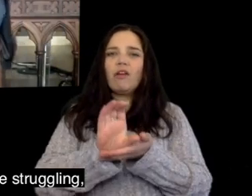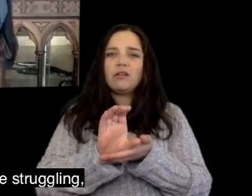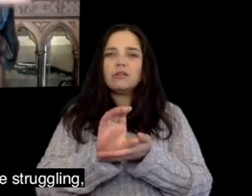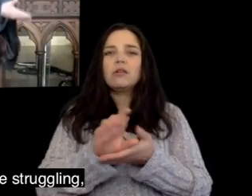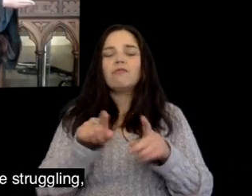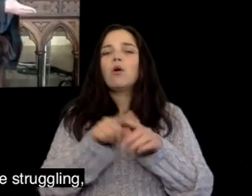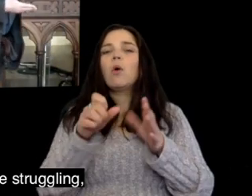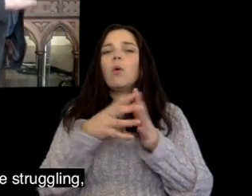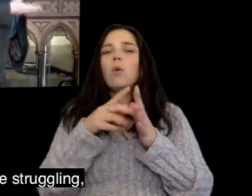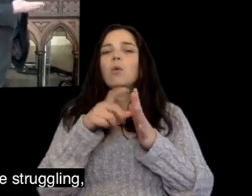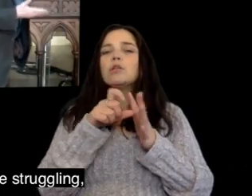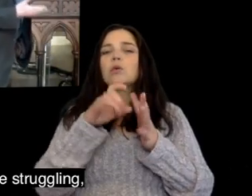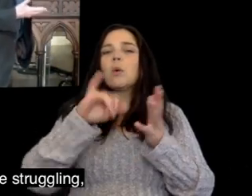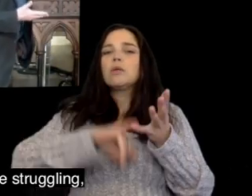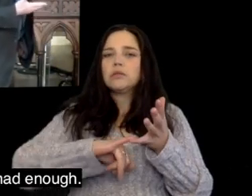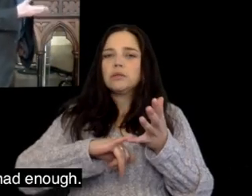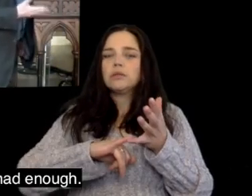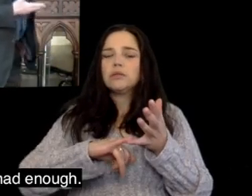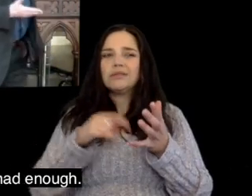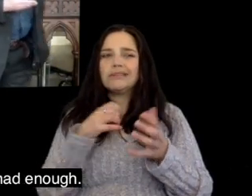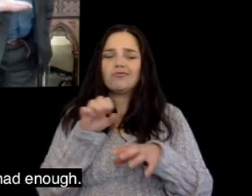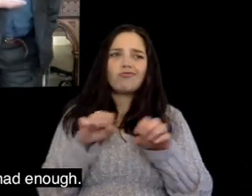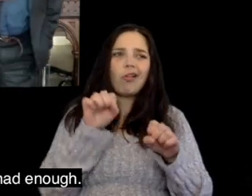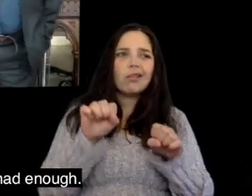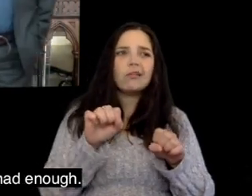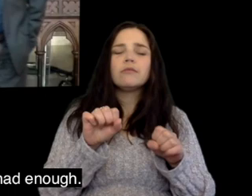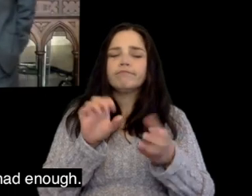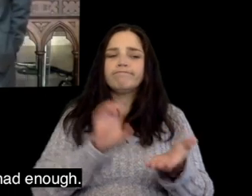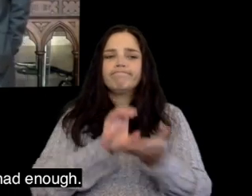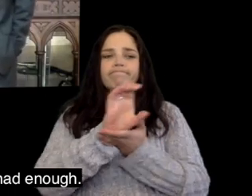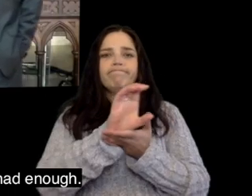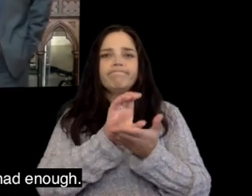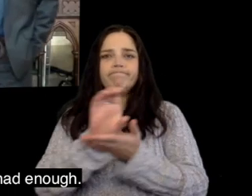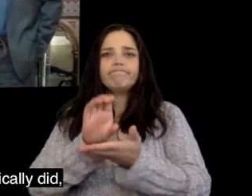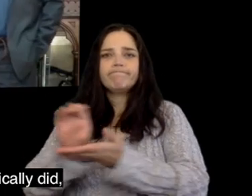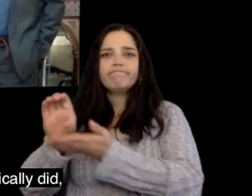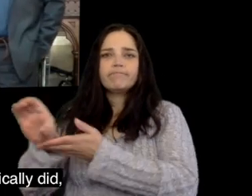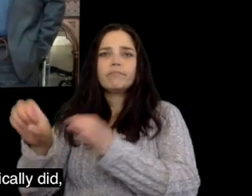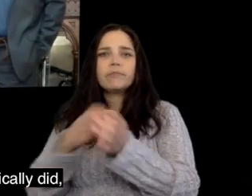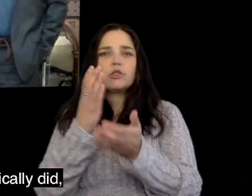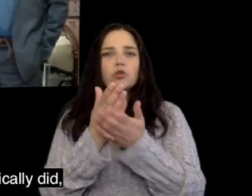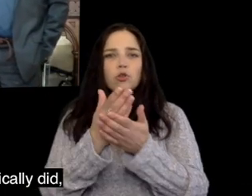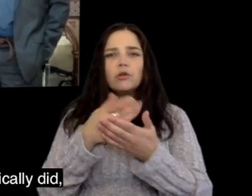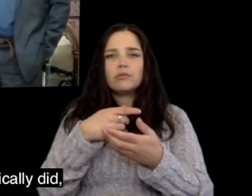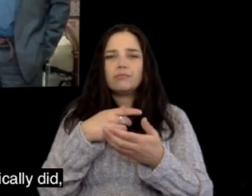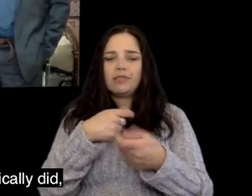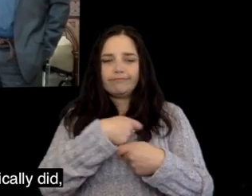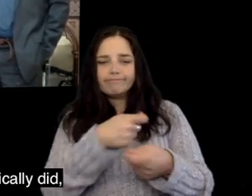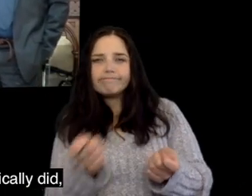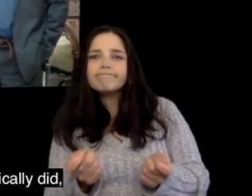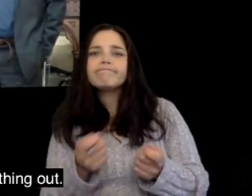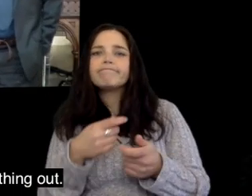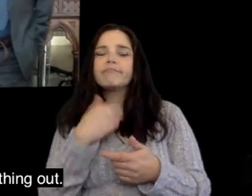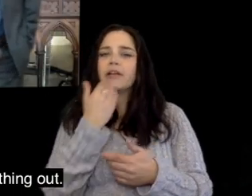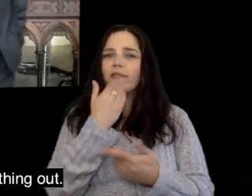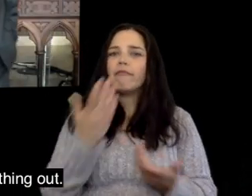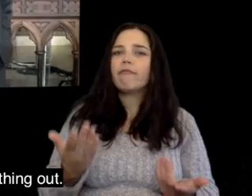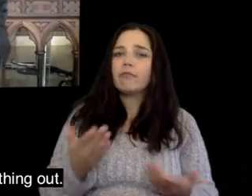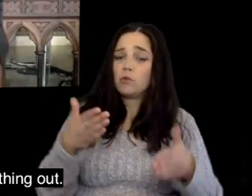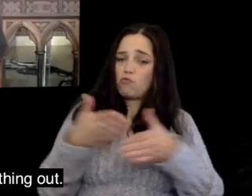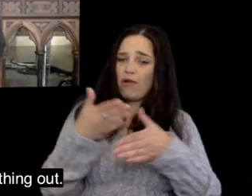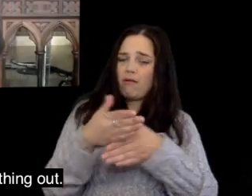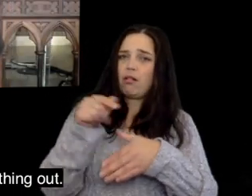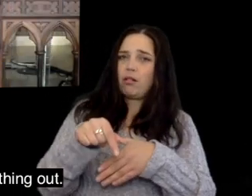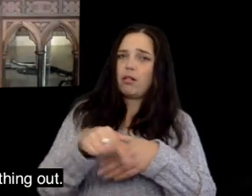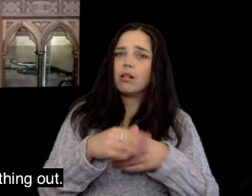particularly widows in the congregation who were struggling, they made sure everybody had enough. That was what they practically